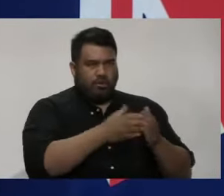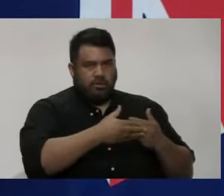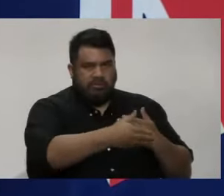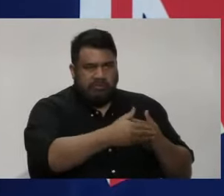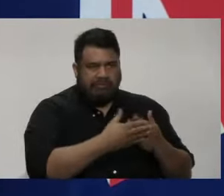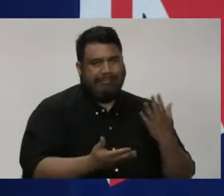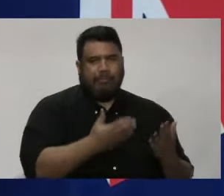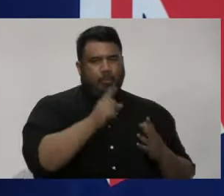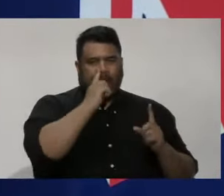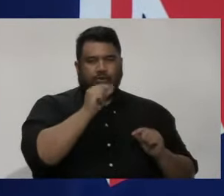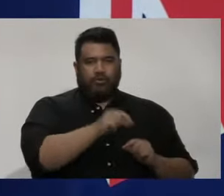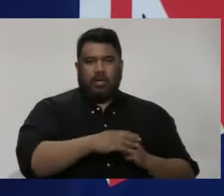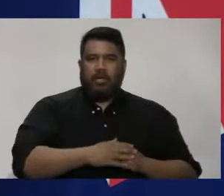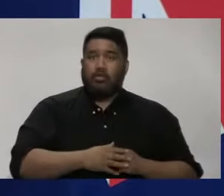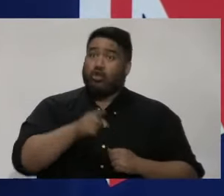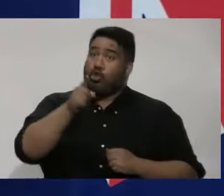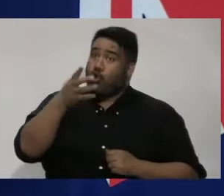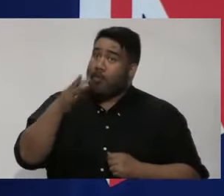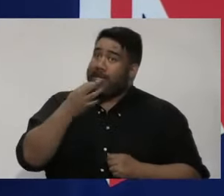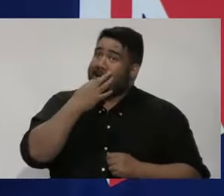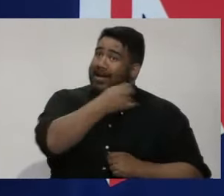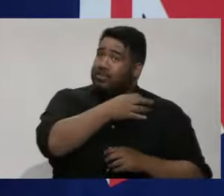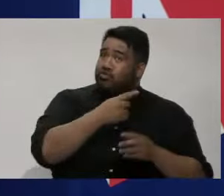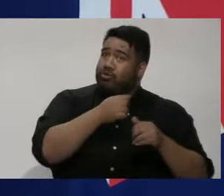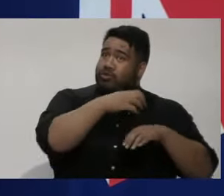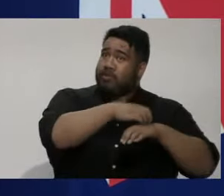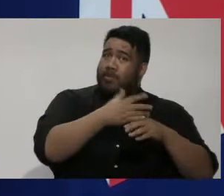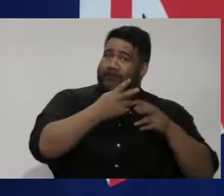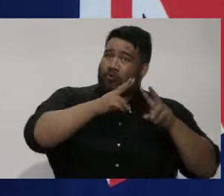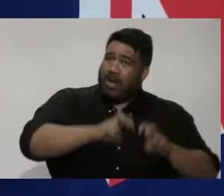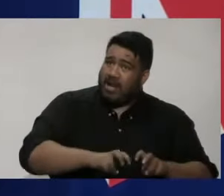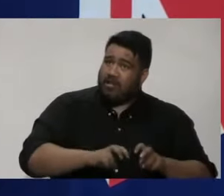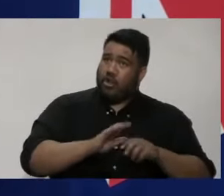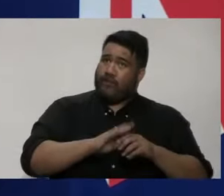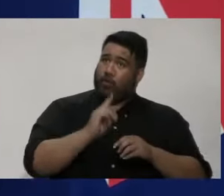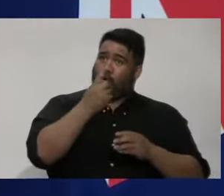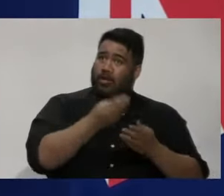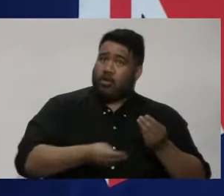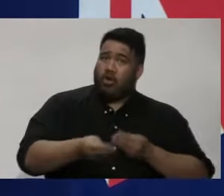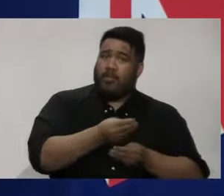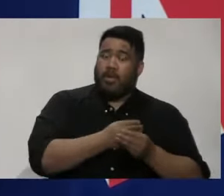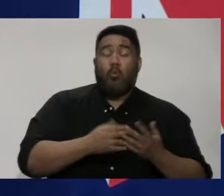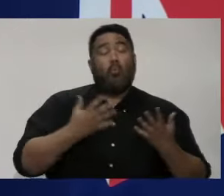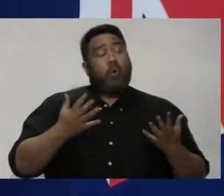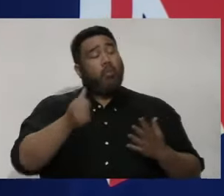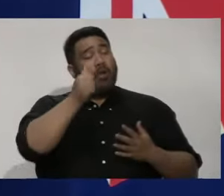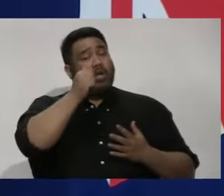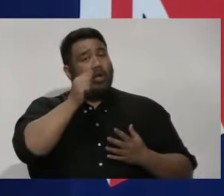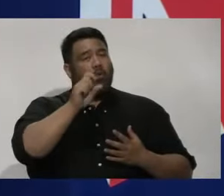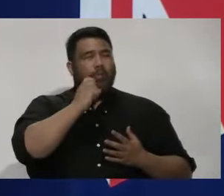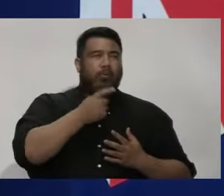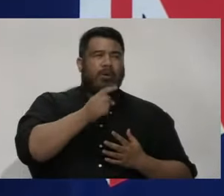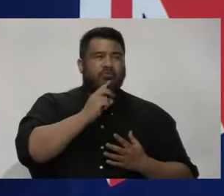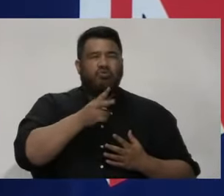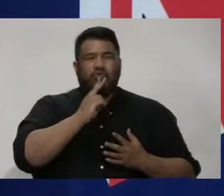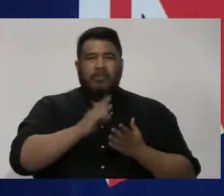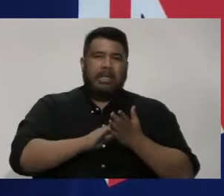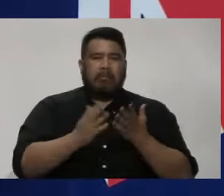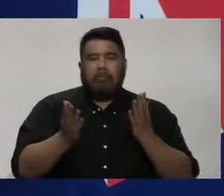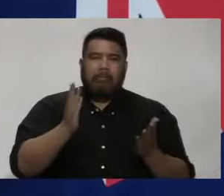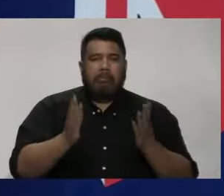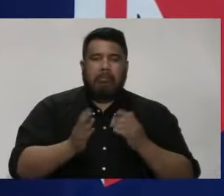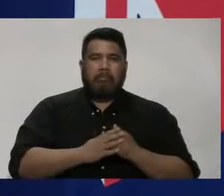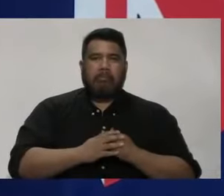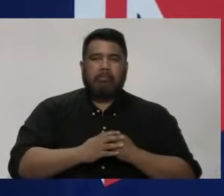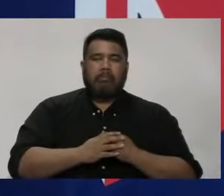any analysis? We know what the weekly cost is to the Auckland economy. It's in the hundreds of millions, so we can make a fair assessment that's saying, well,